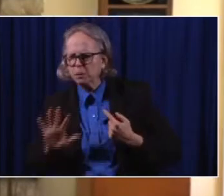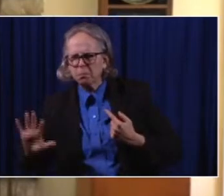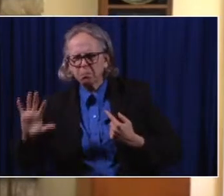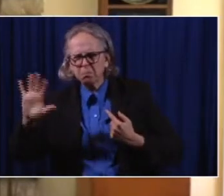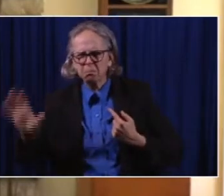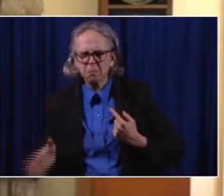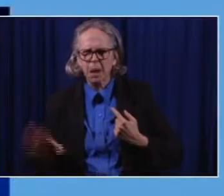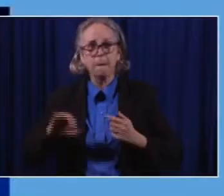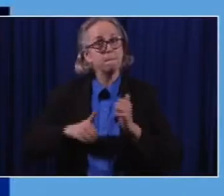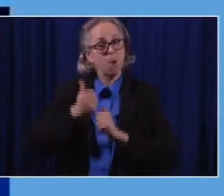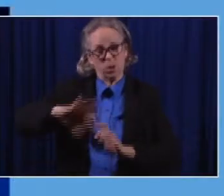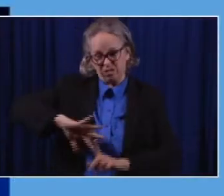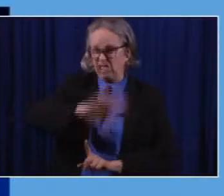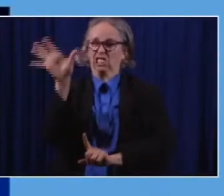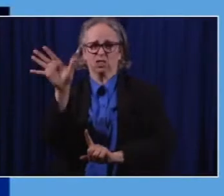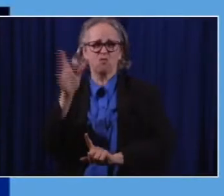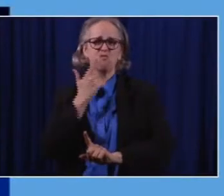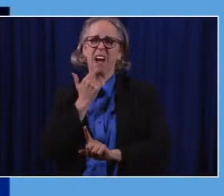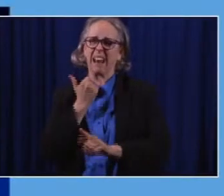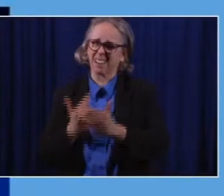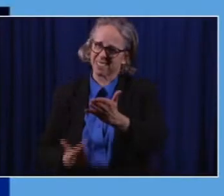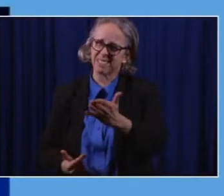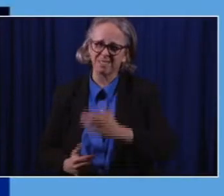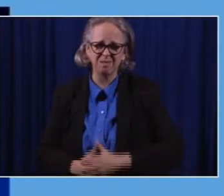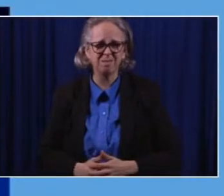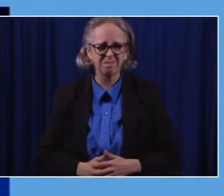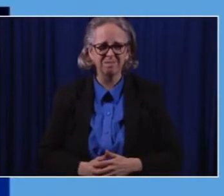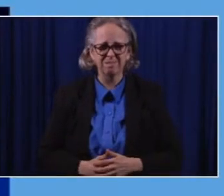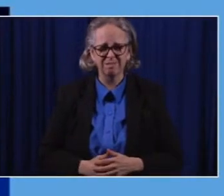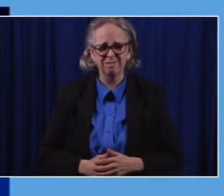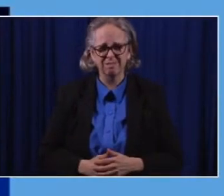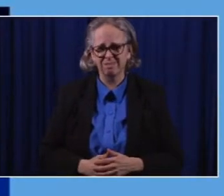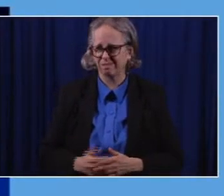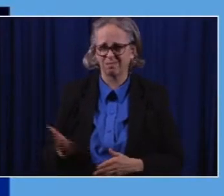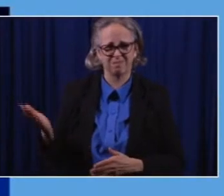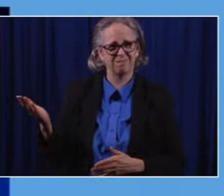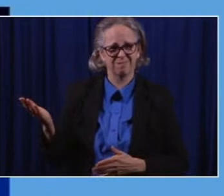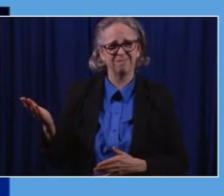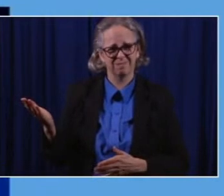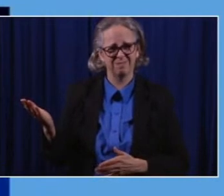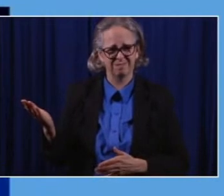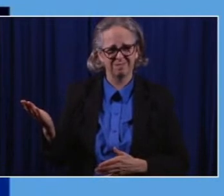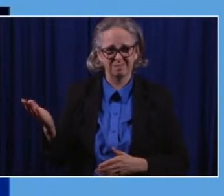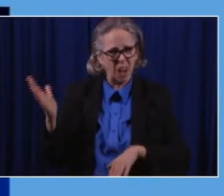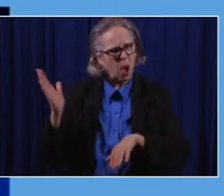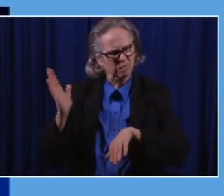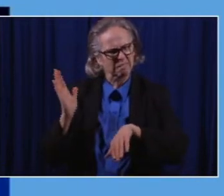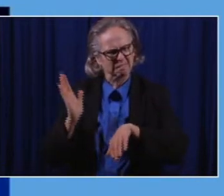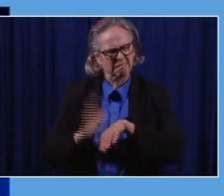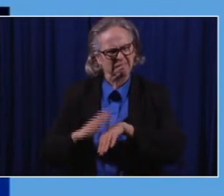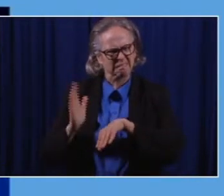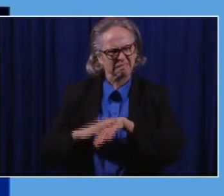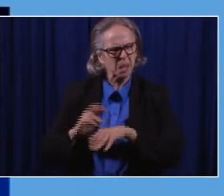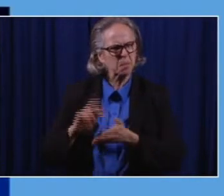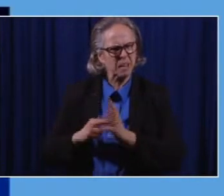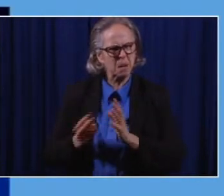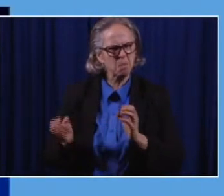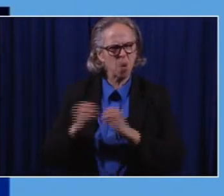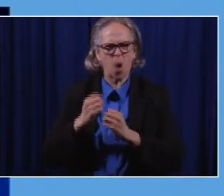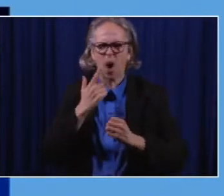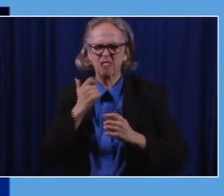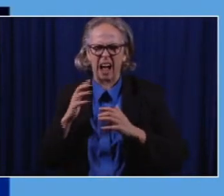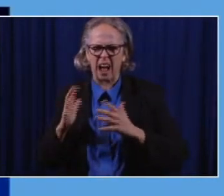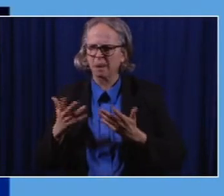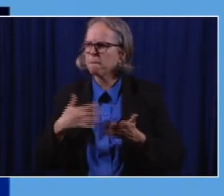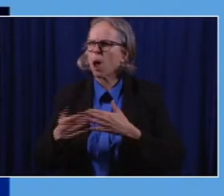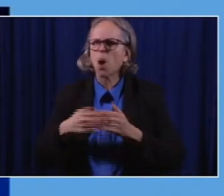red. So again, I would advise people, you're in a red county, whatever county you're in,